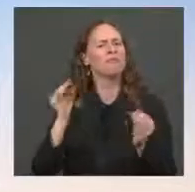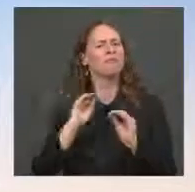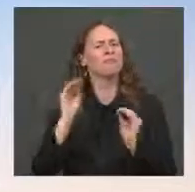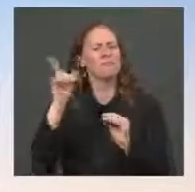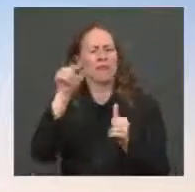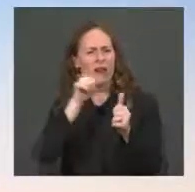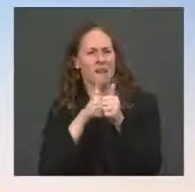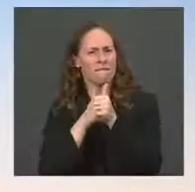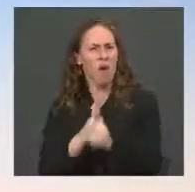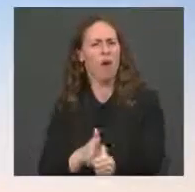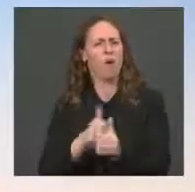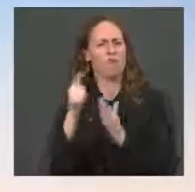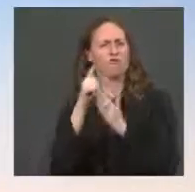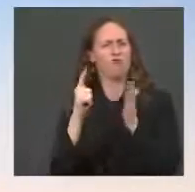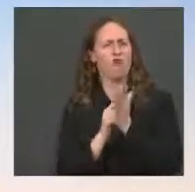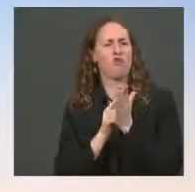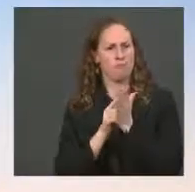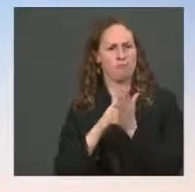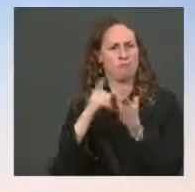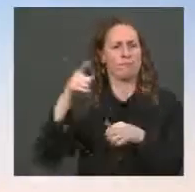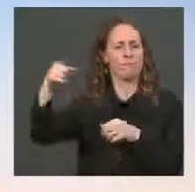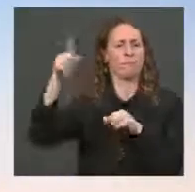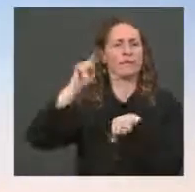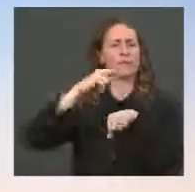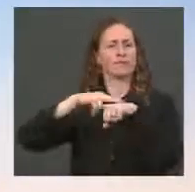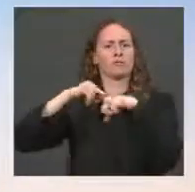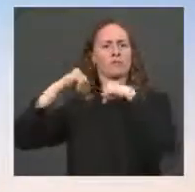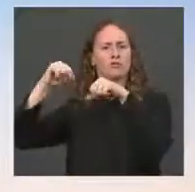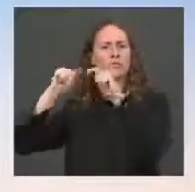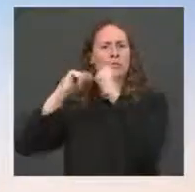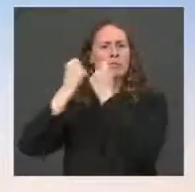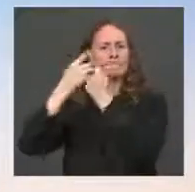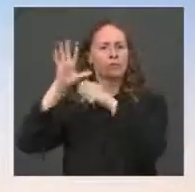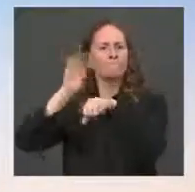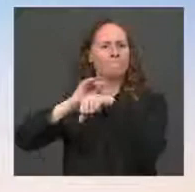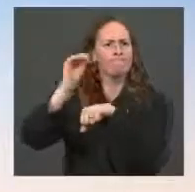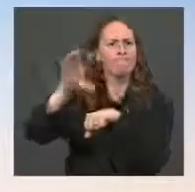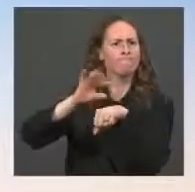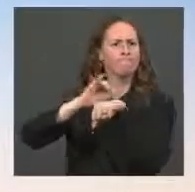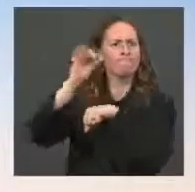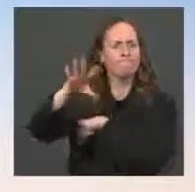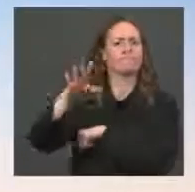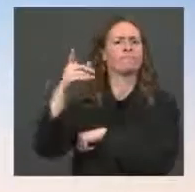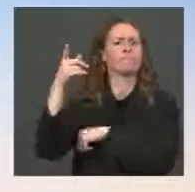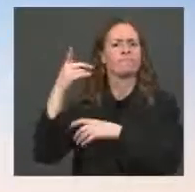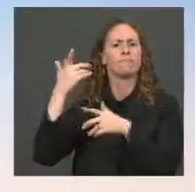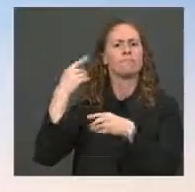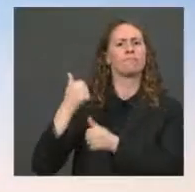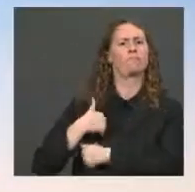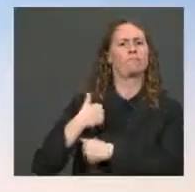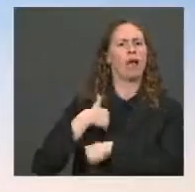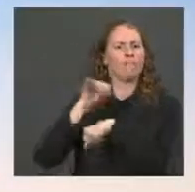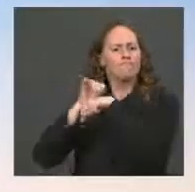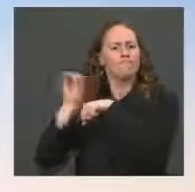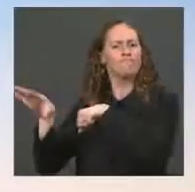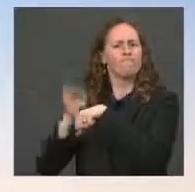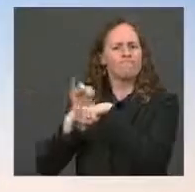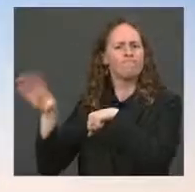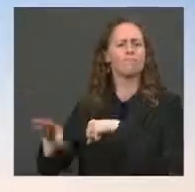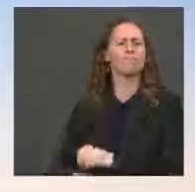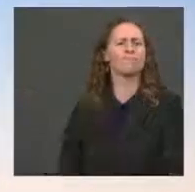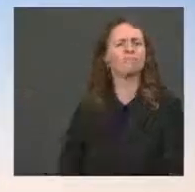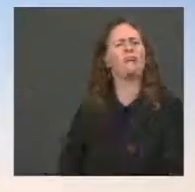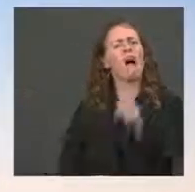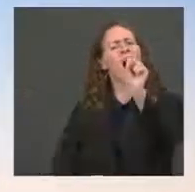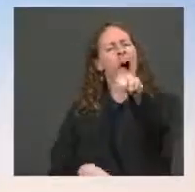his national security team, what his military commanders are aligned with him on. I mean, obviously they're going to give him a range of recommendations, but you know,